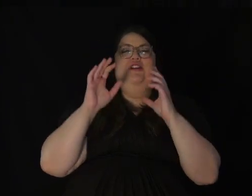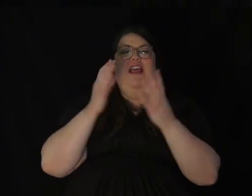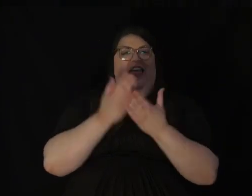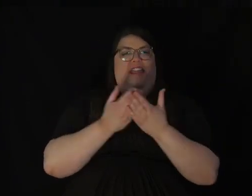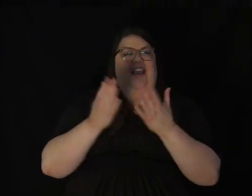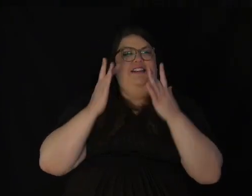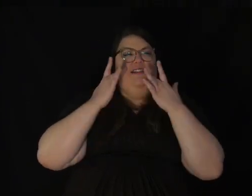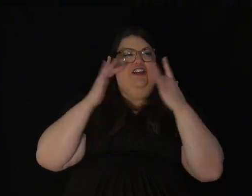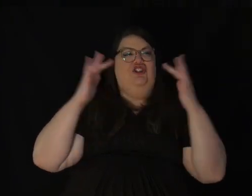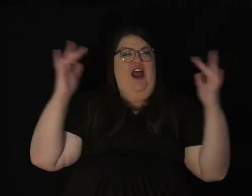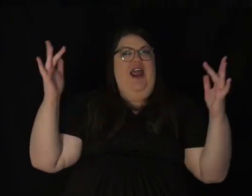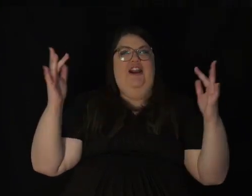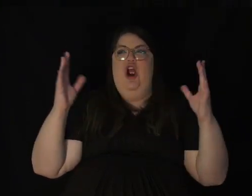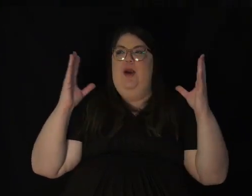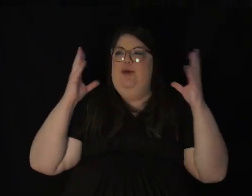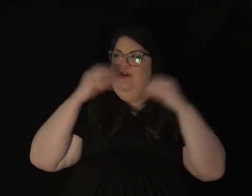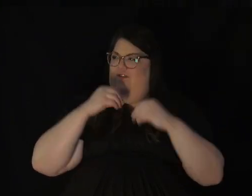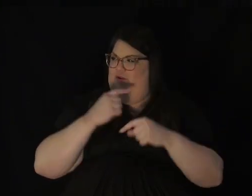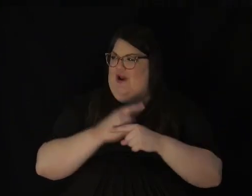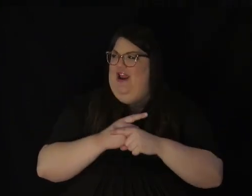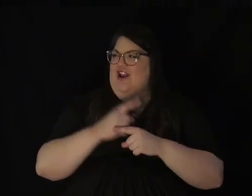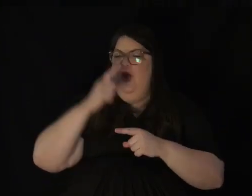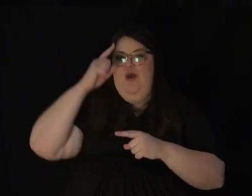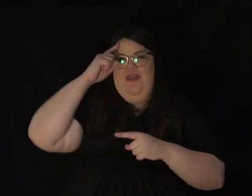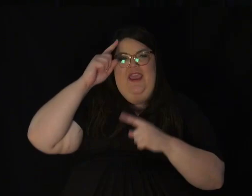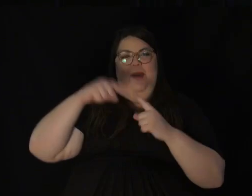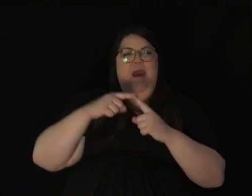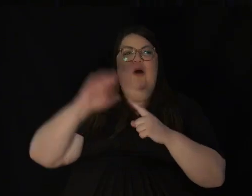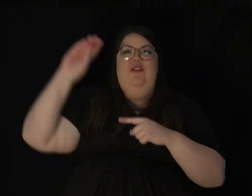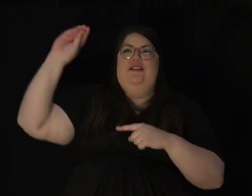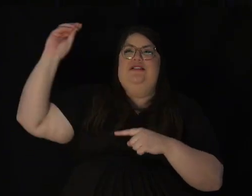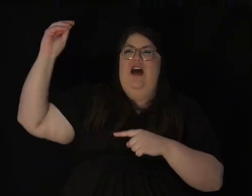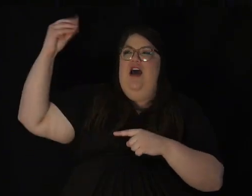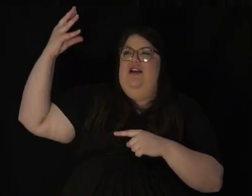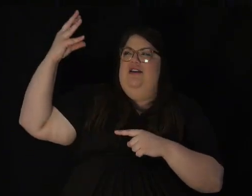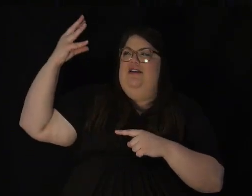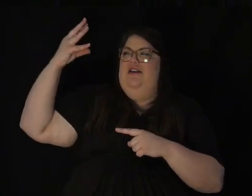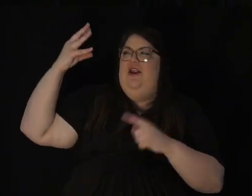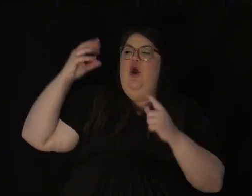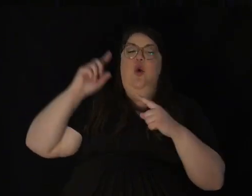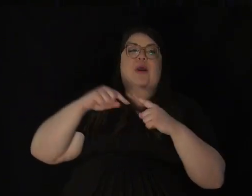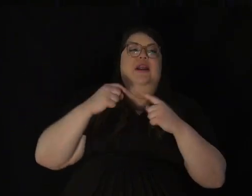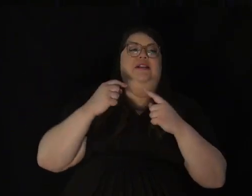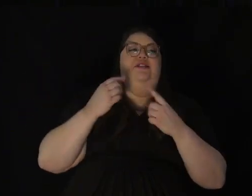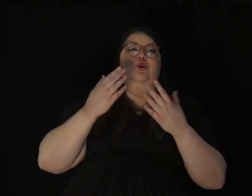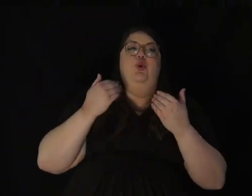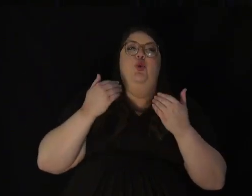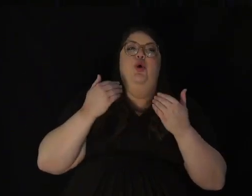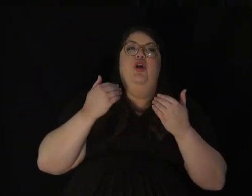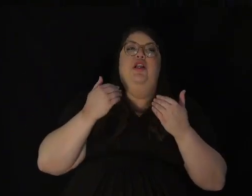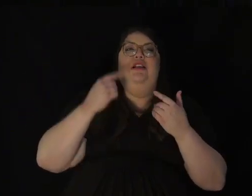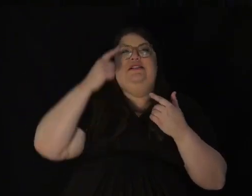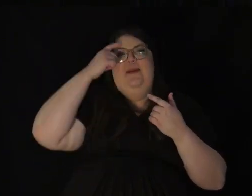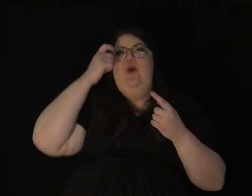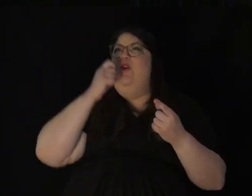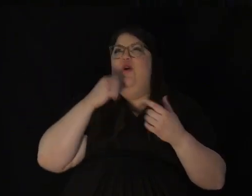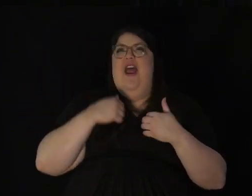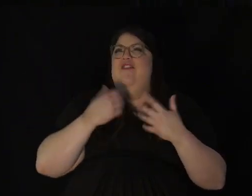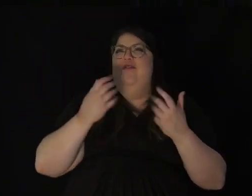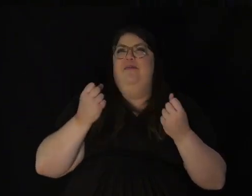beautiful. They're beautiful. Think of the sun on a cool summer month. I know we don't have too many here, but